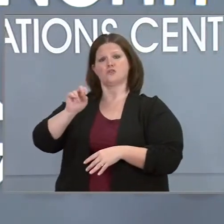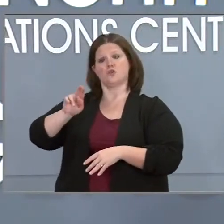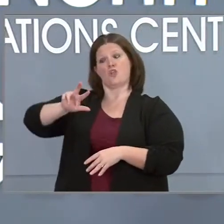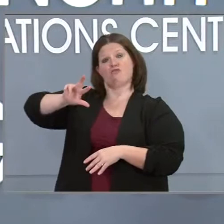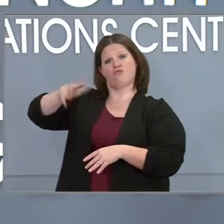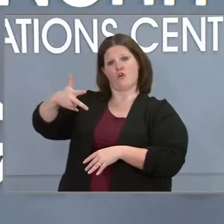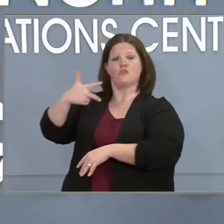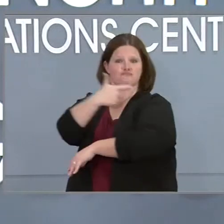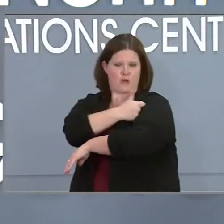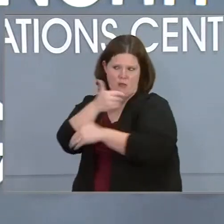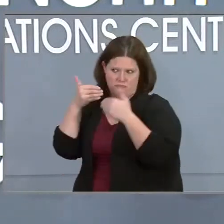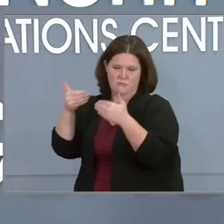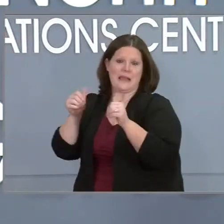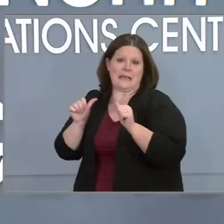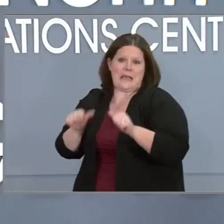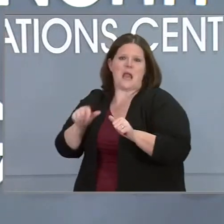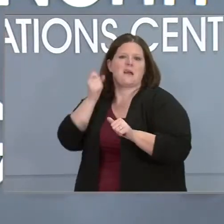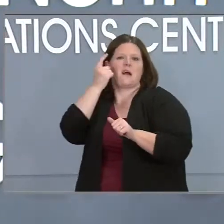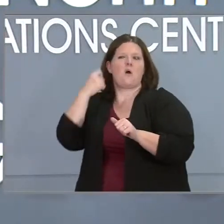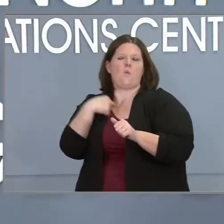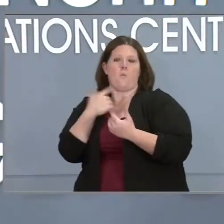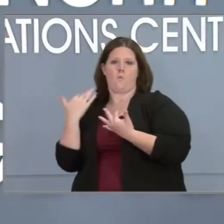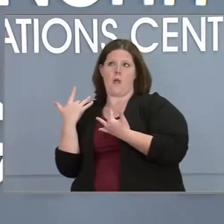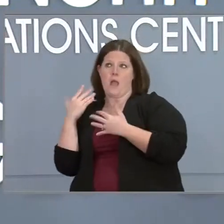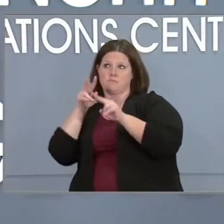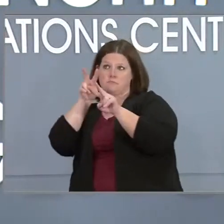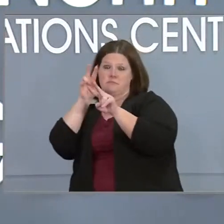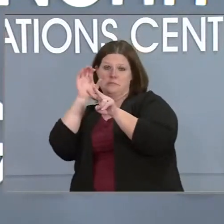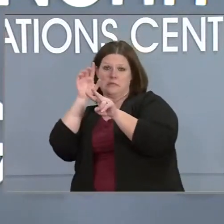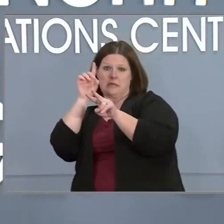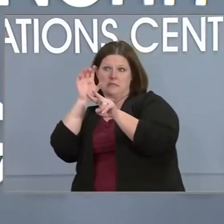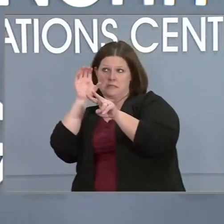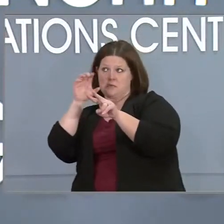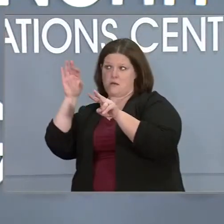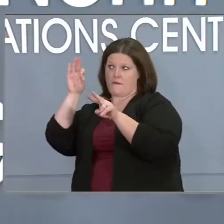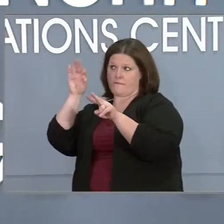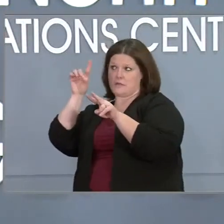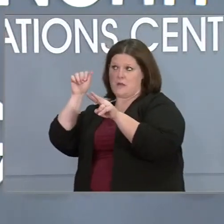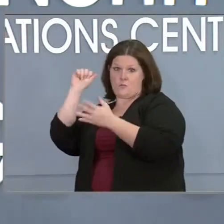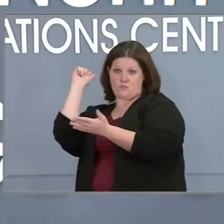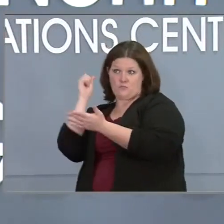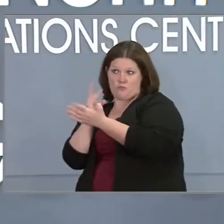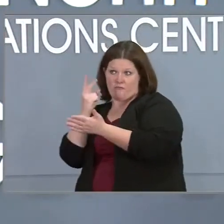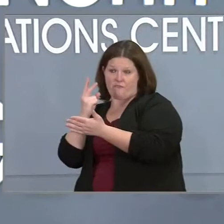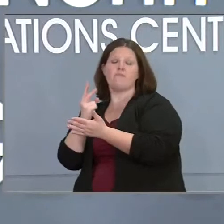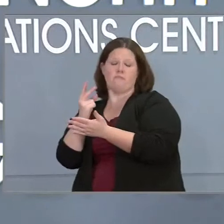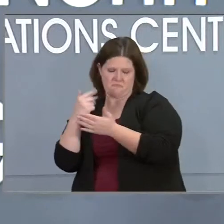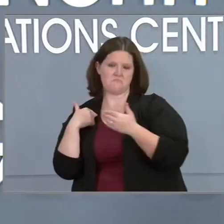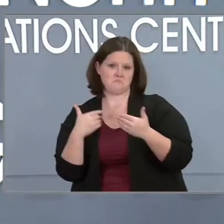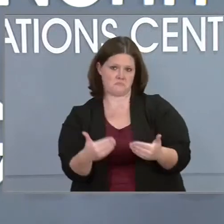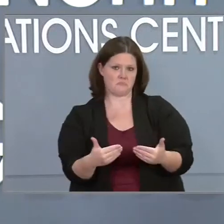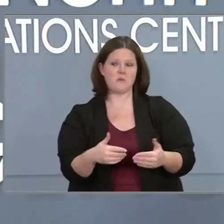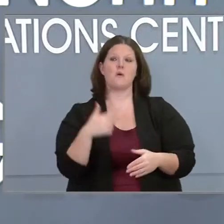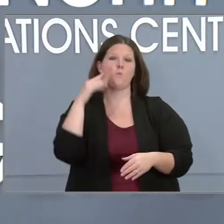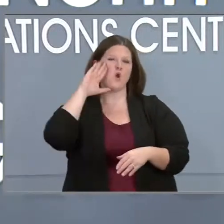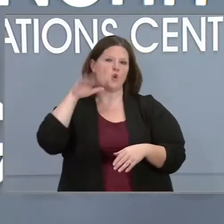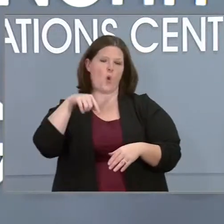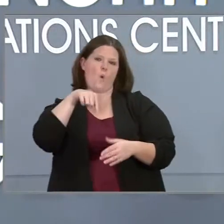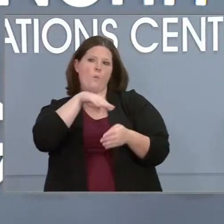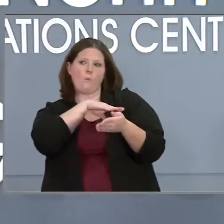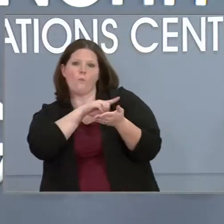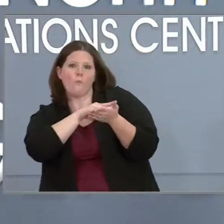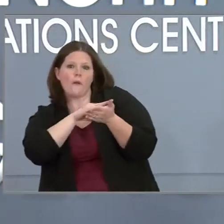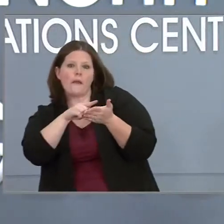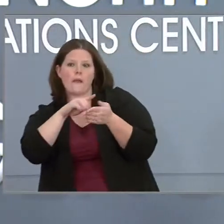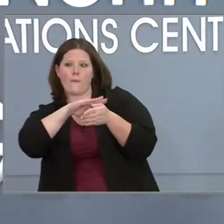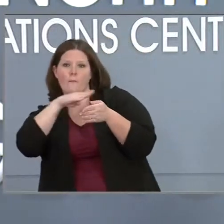by FDA and CDC, and we know that there are going to be meetings over the weekend. We know that